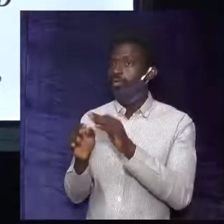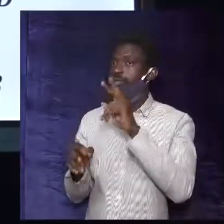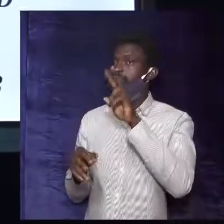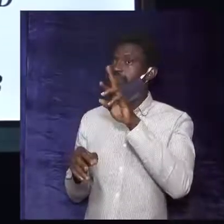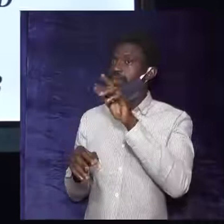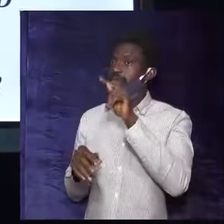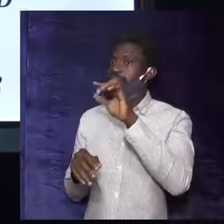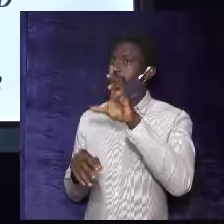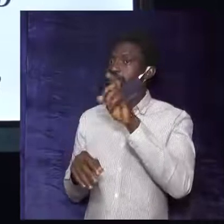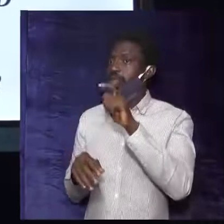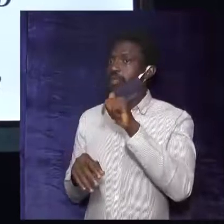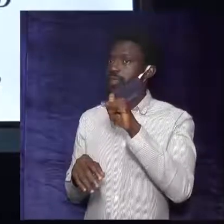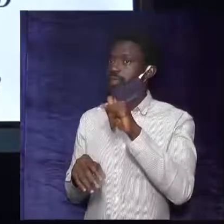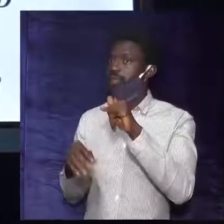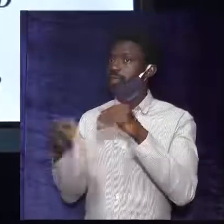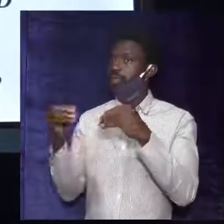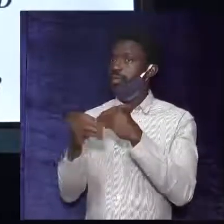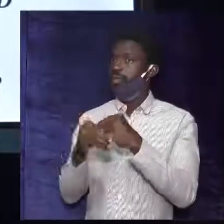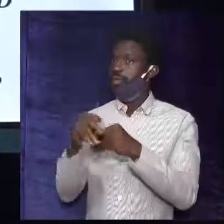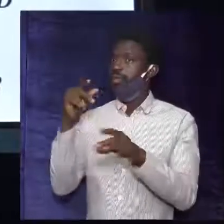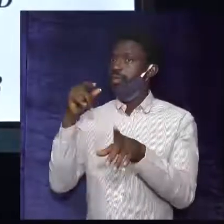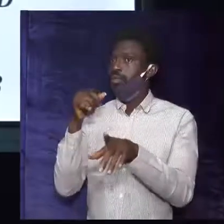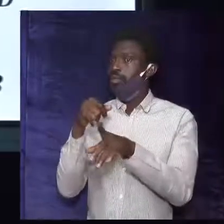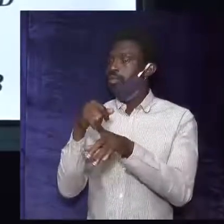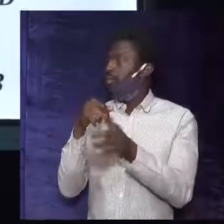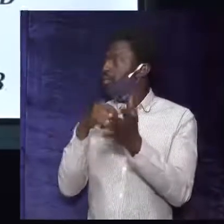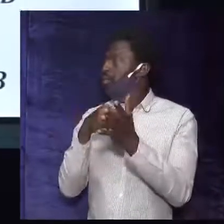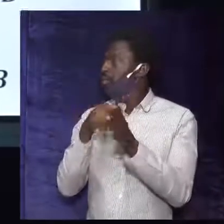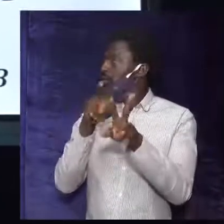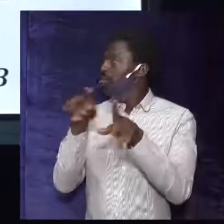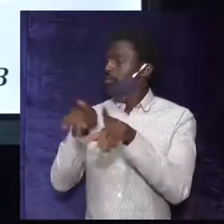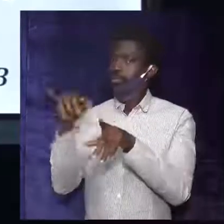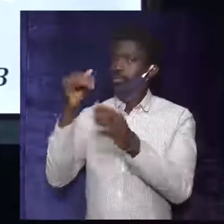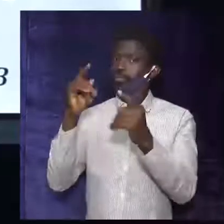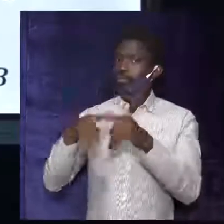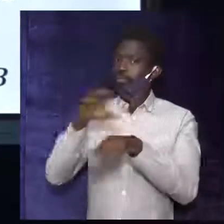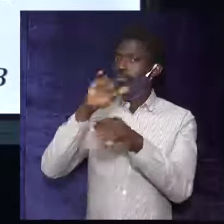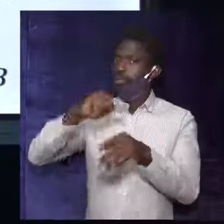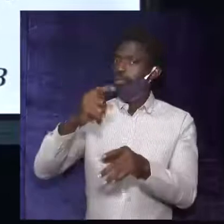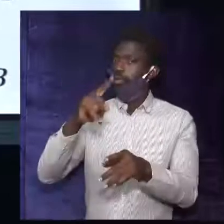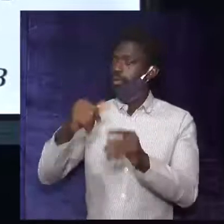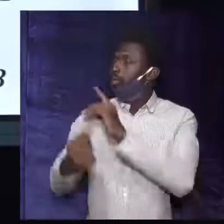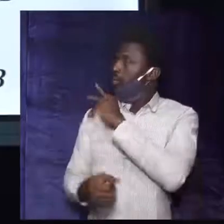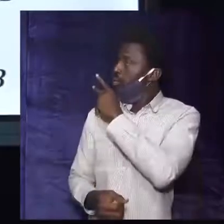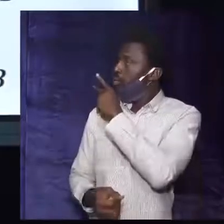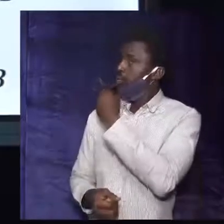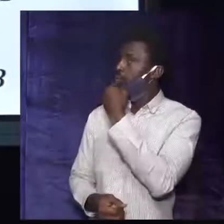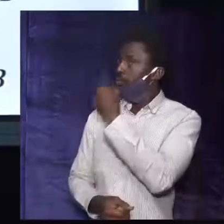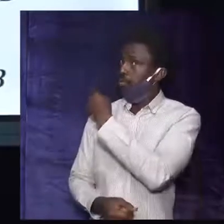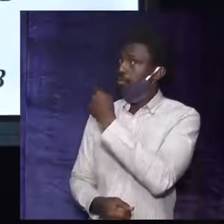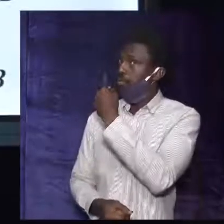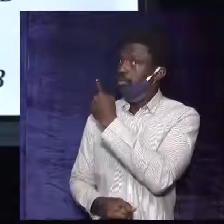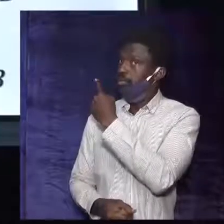vertically opposite angles. And these are angles that it seems like they want to cover each other. They are facing each other. For instance,